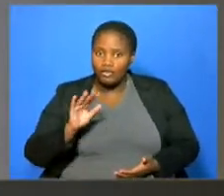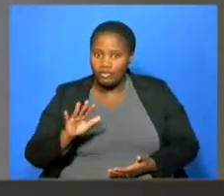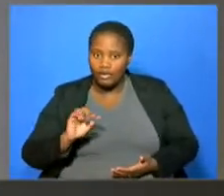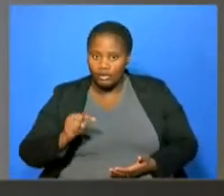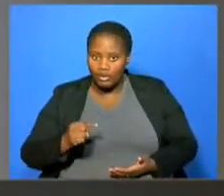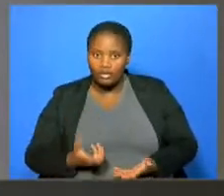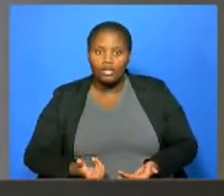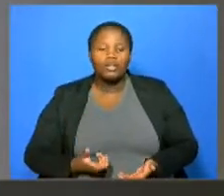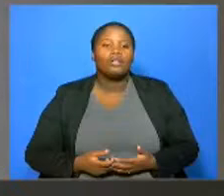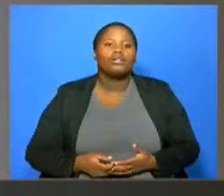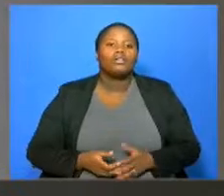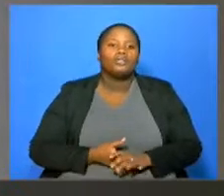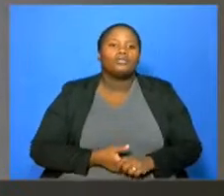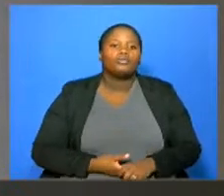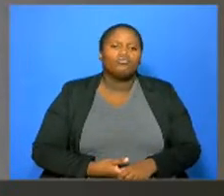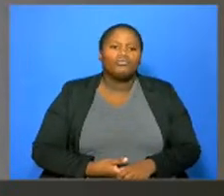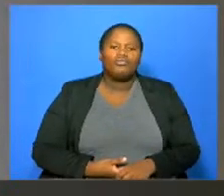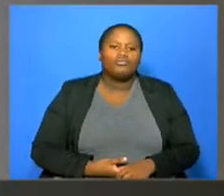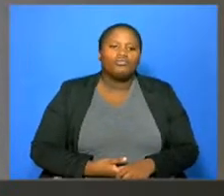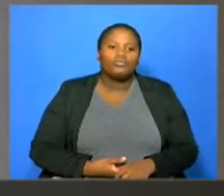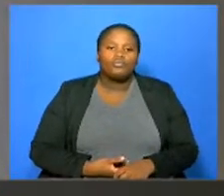1,485,000 over 3 years.